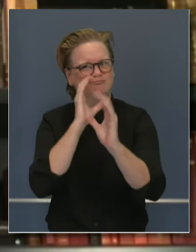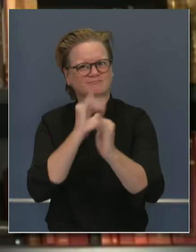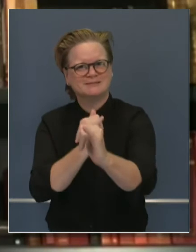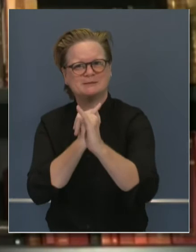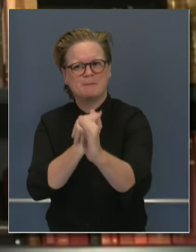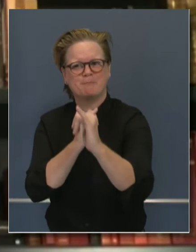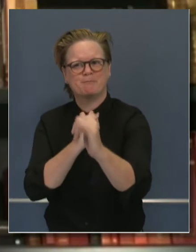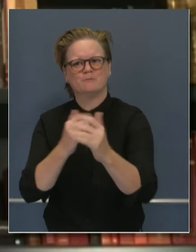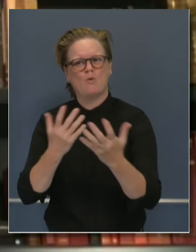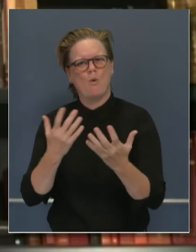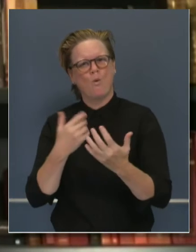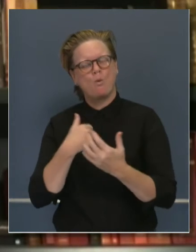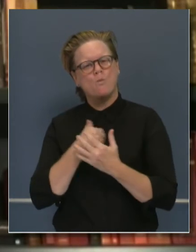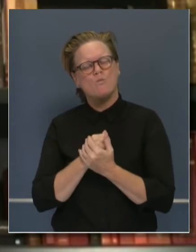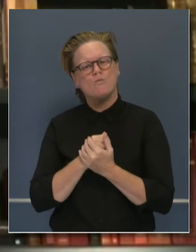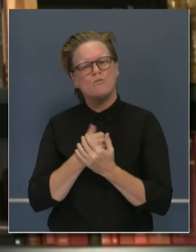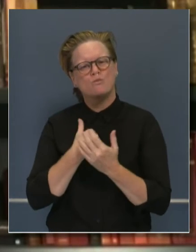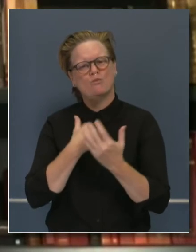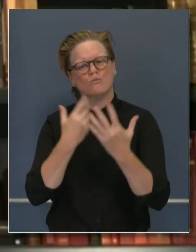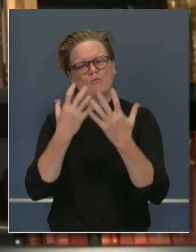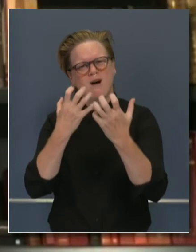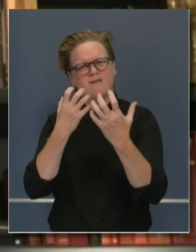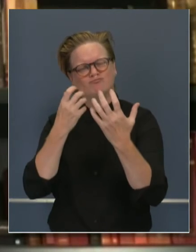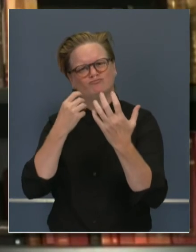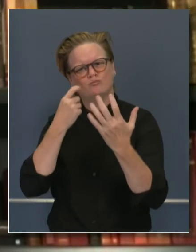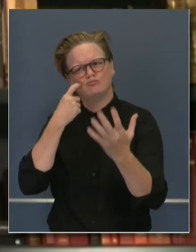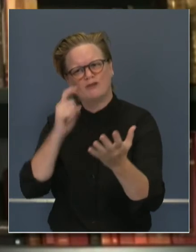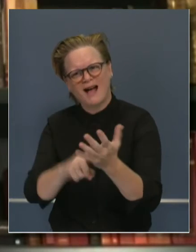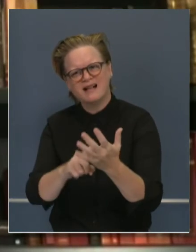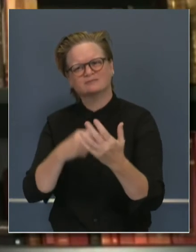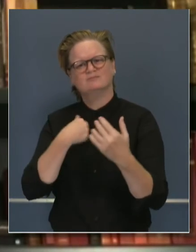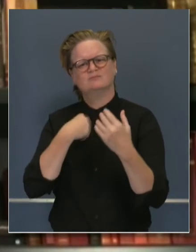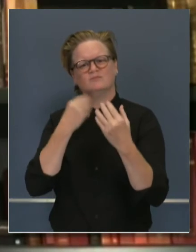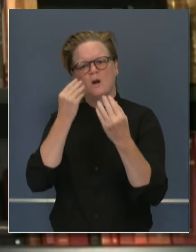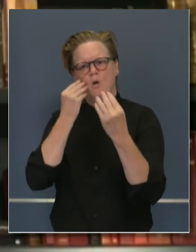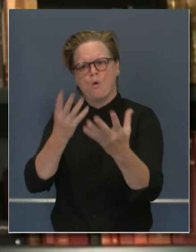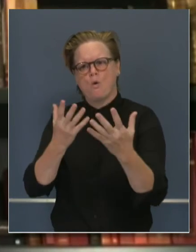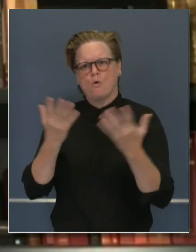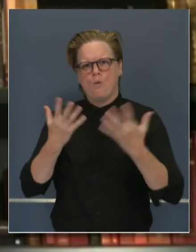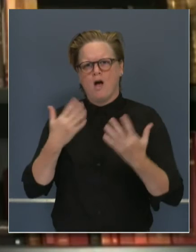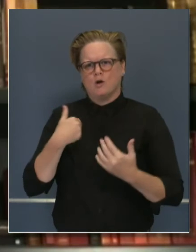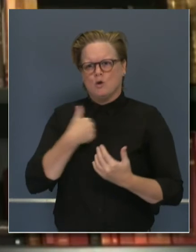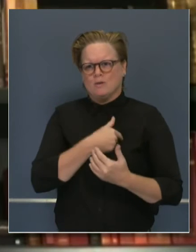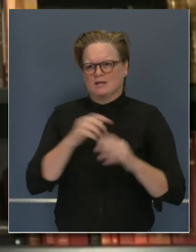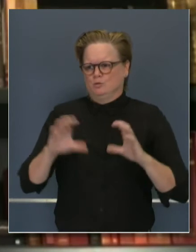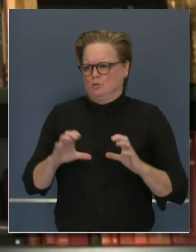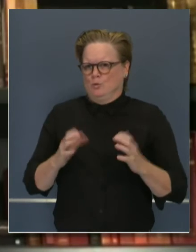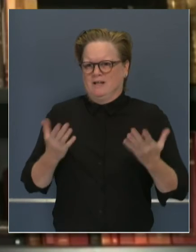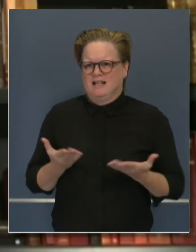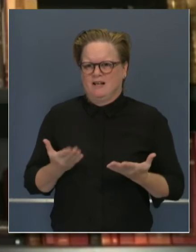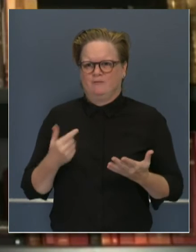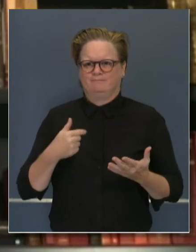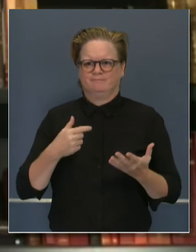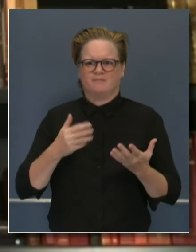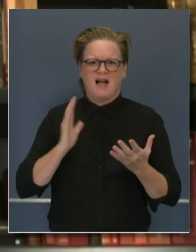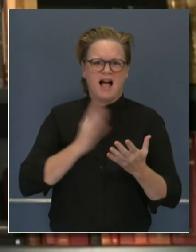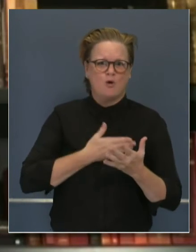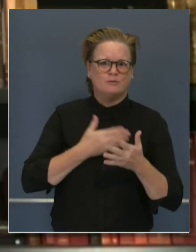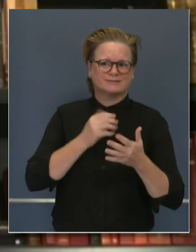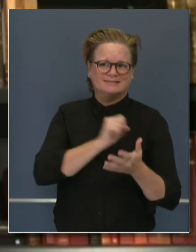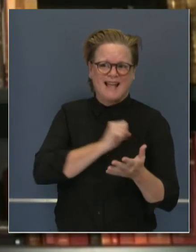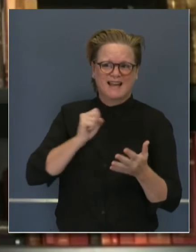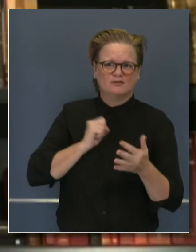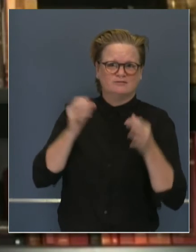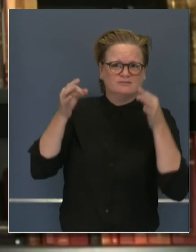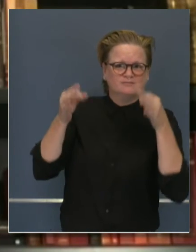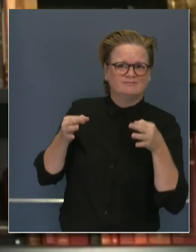have inquired about where we are on Senate choice picks, that determination has not yet been